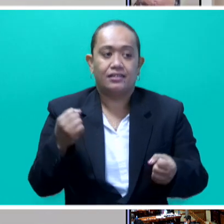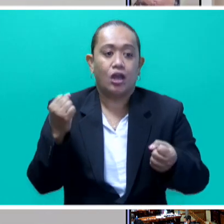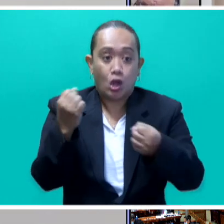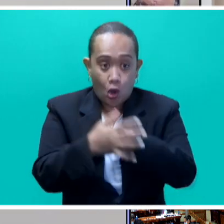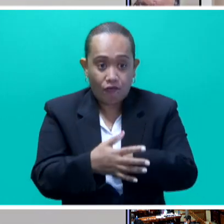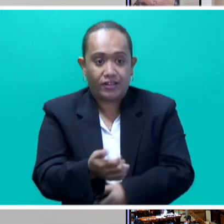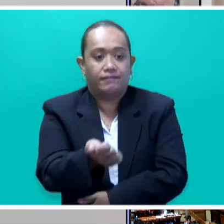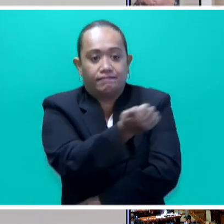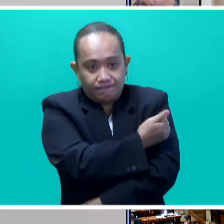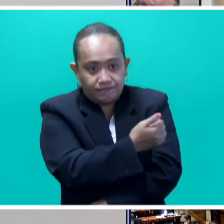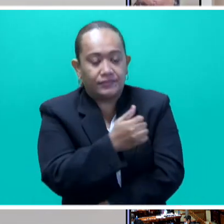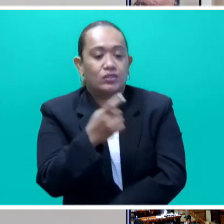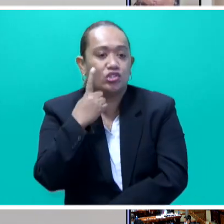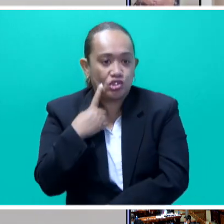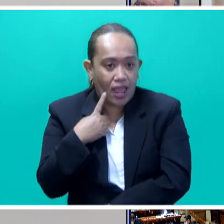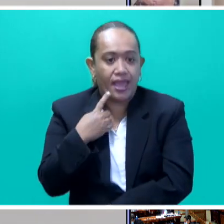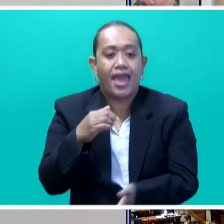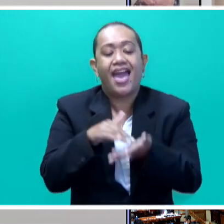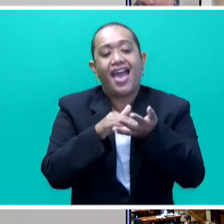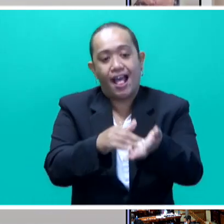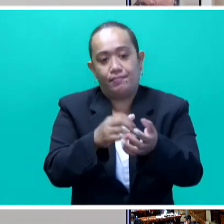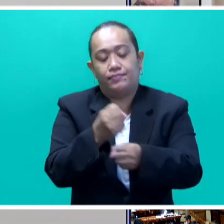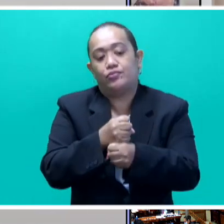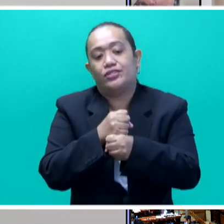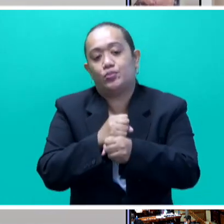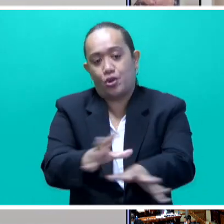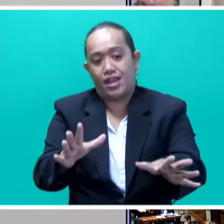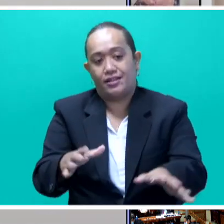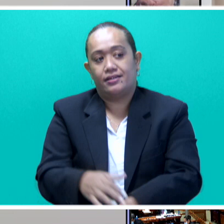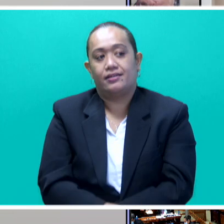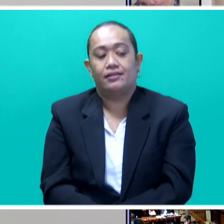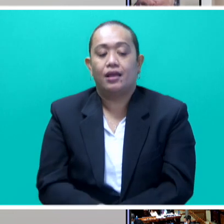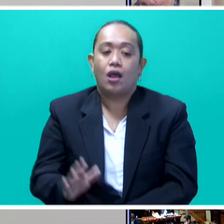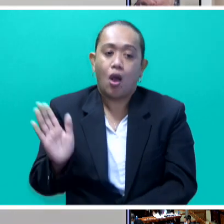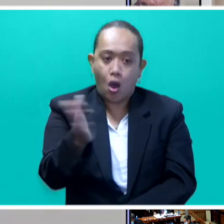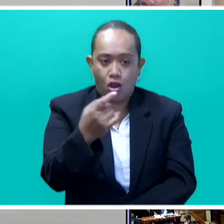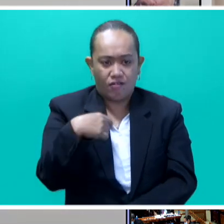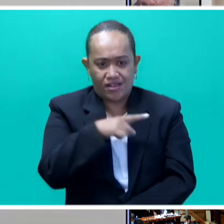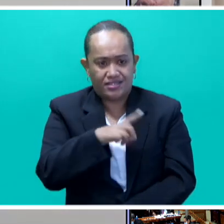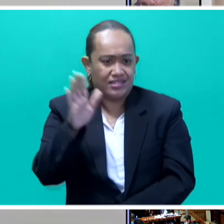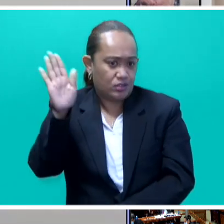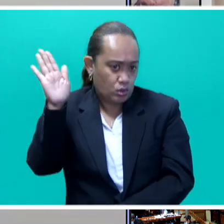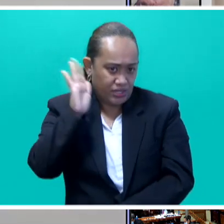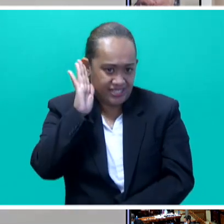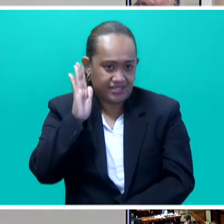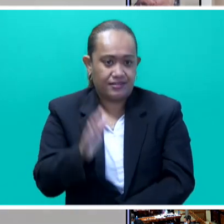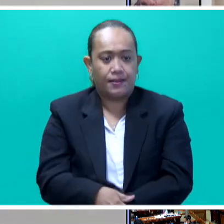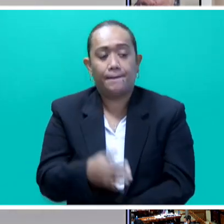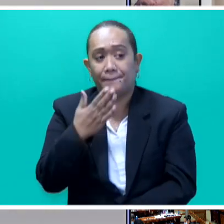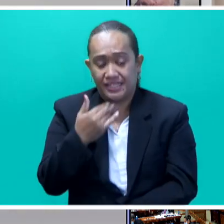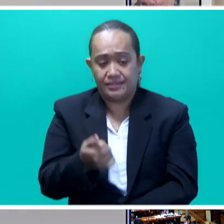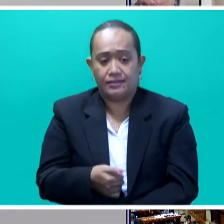and reduces its spread. And it's such an important statement, sir. Everybody needs to listen to that. If enough people are